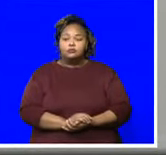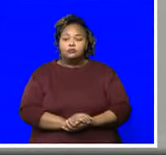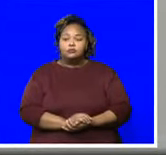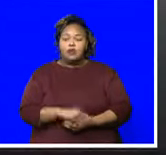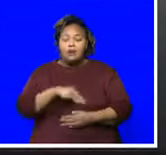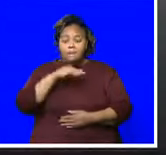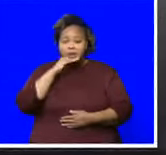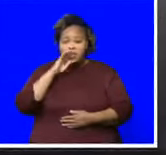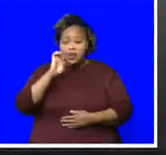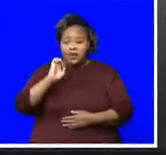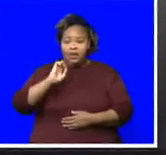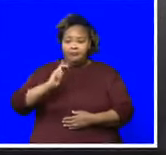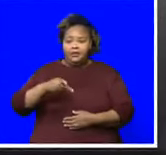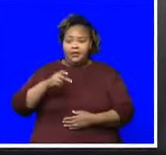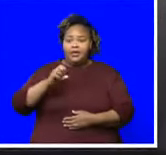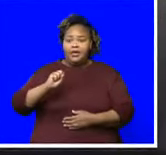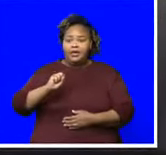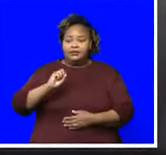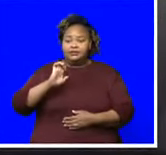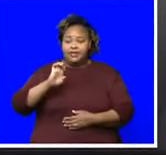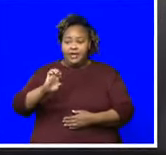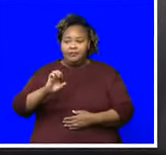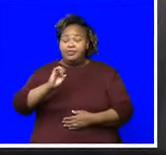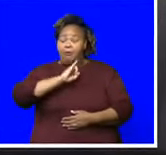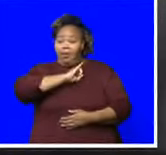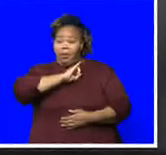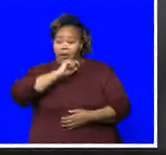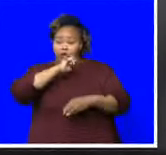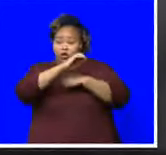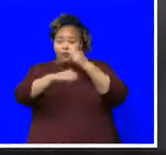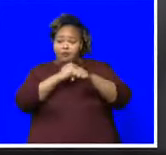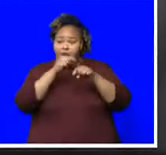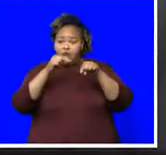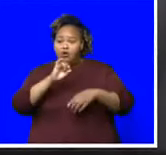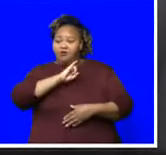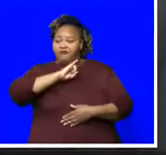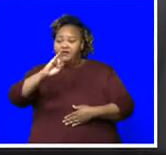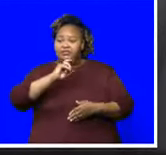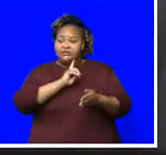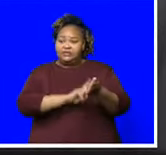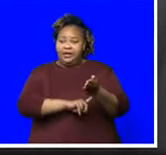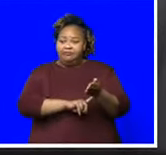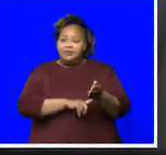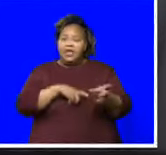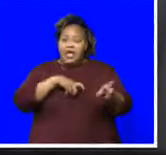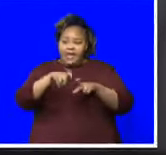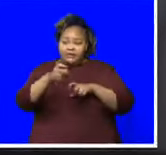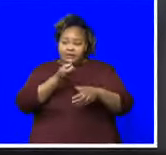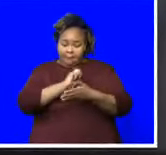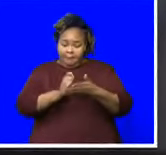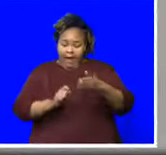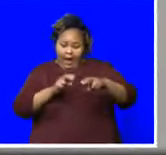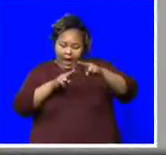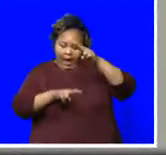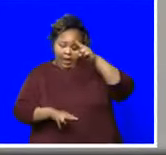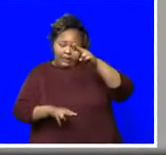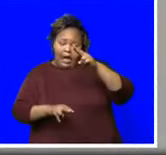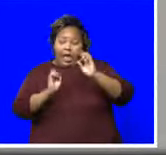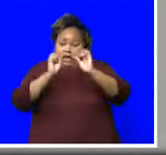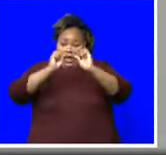EPCSE belubhaliswa kwekuqala lonyaka ngaphansi kwesivumelwano sebaka